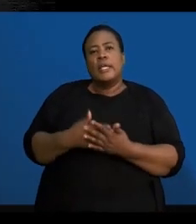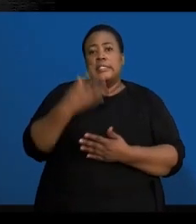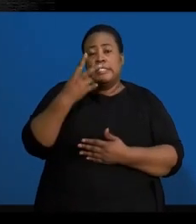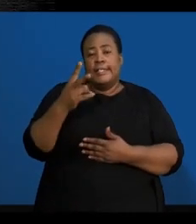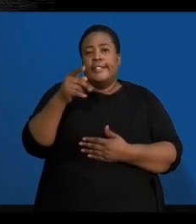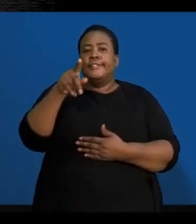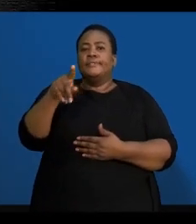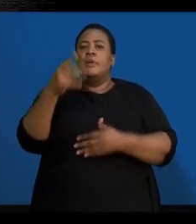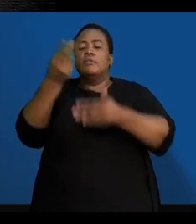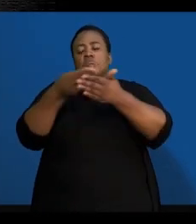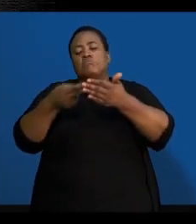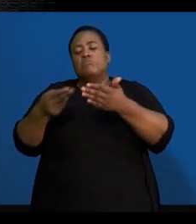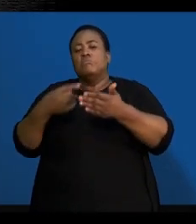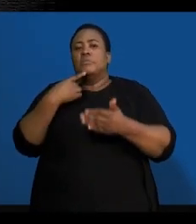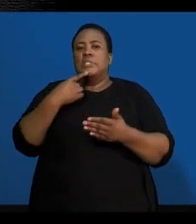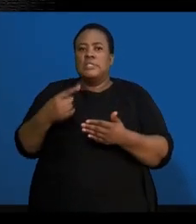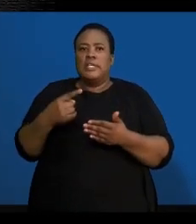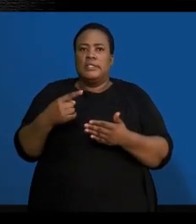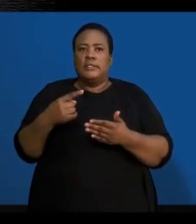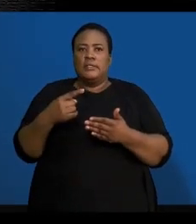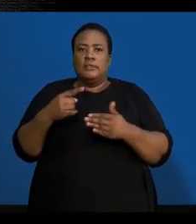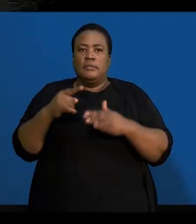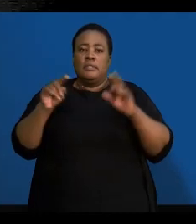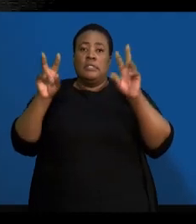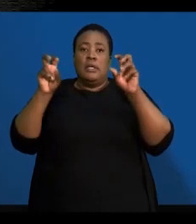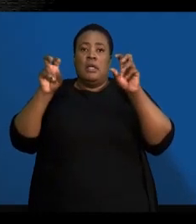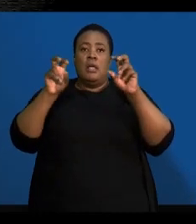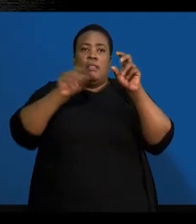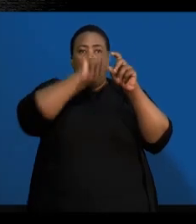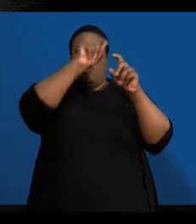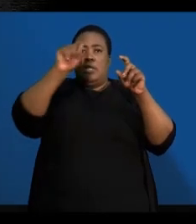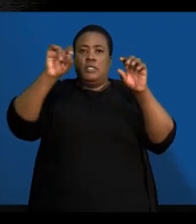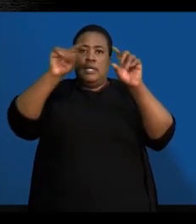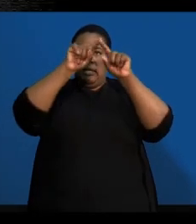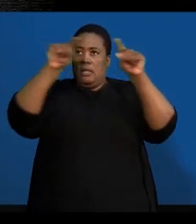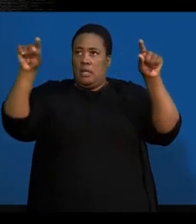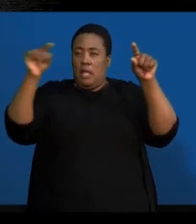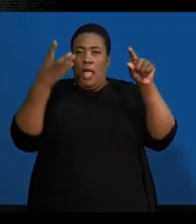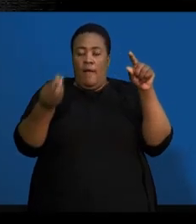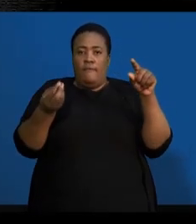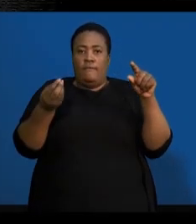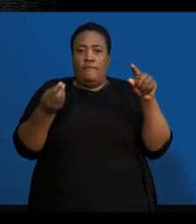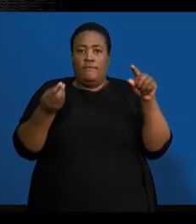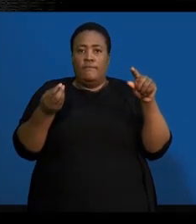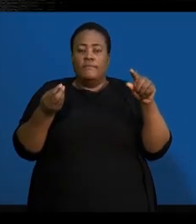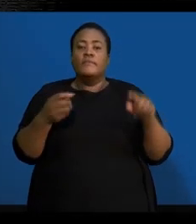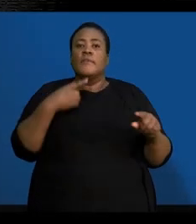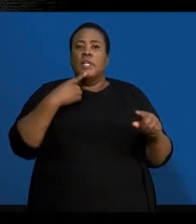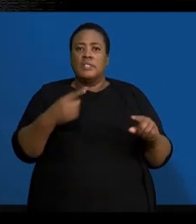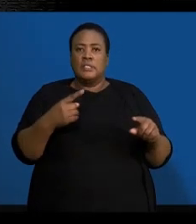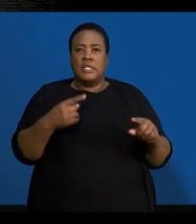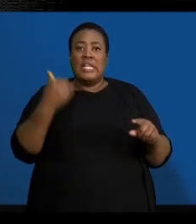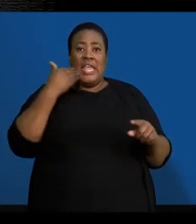cartoon, and it says, there is the text, as I said before, that it's very important to look at the text. It says, if you